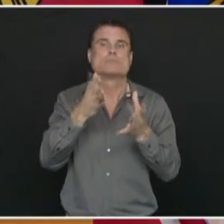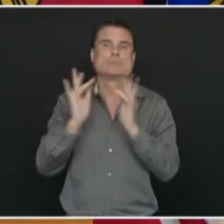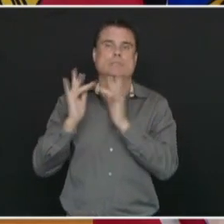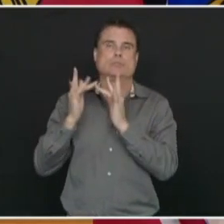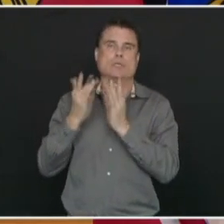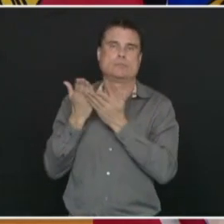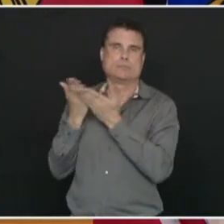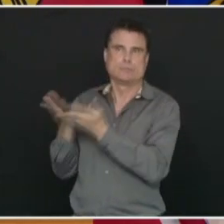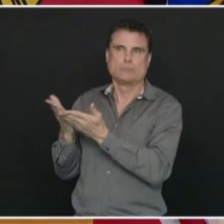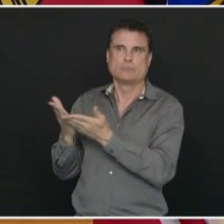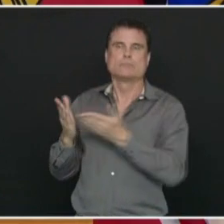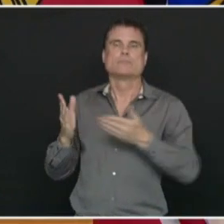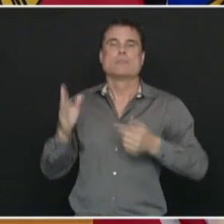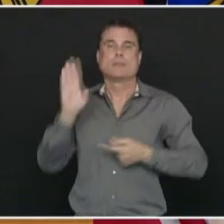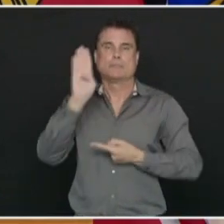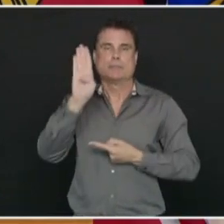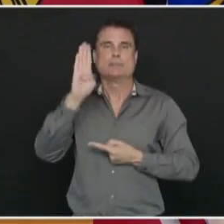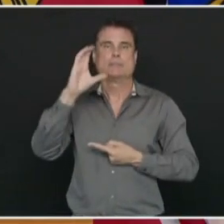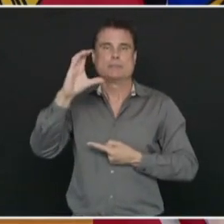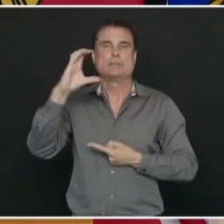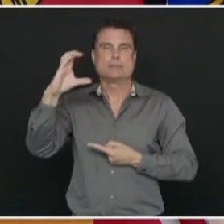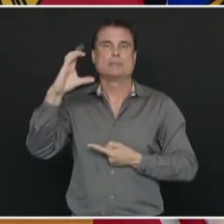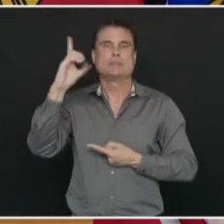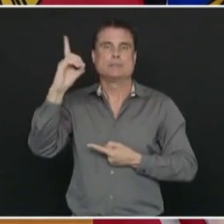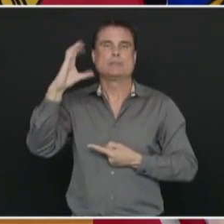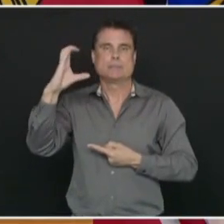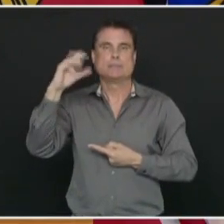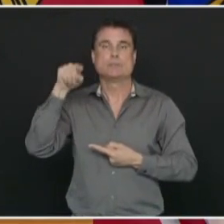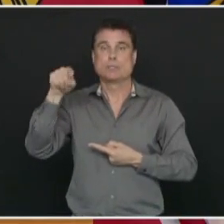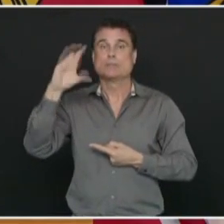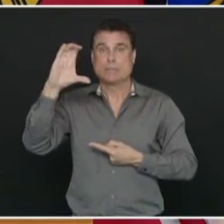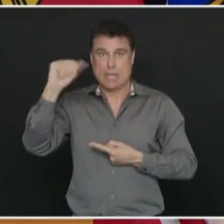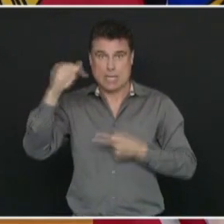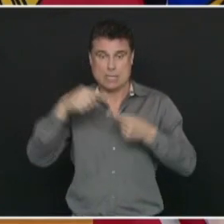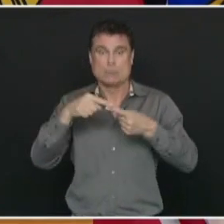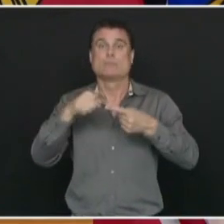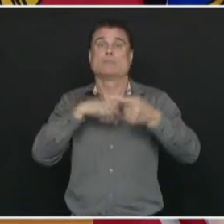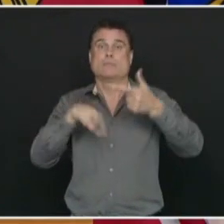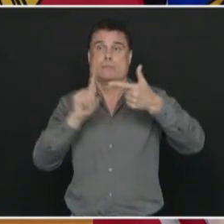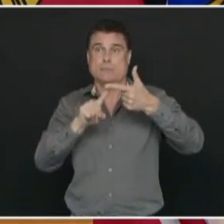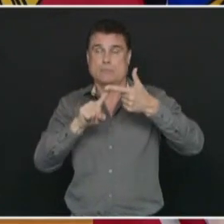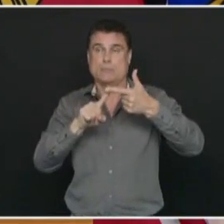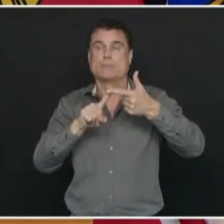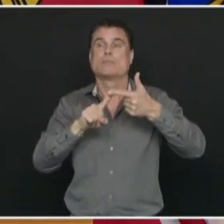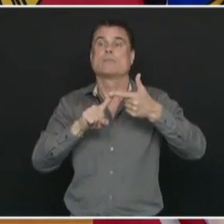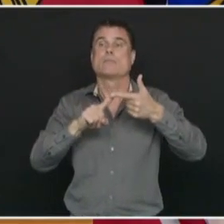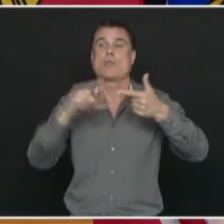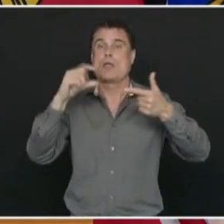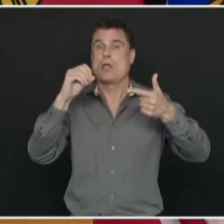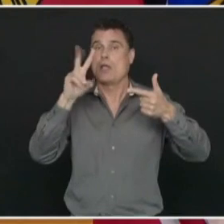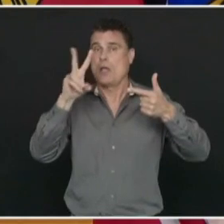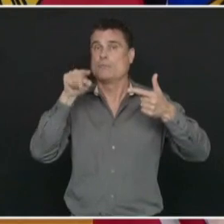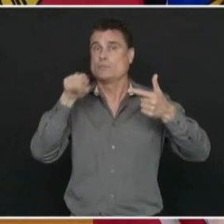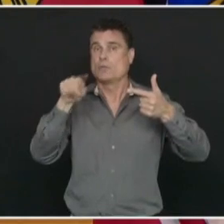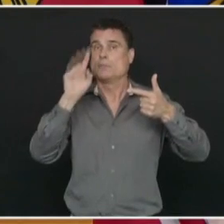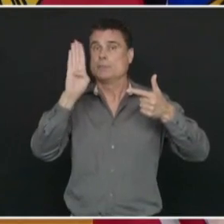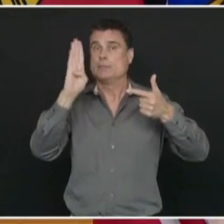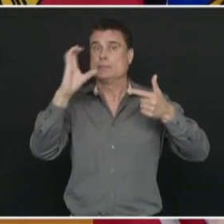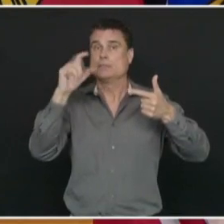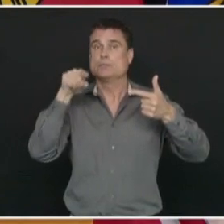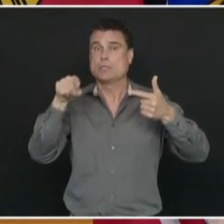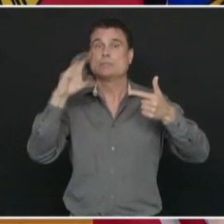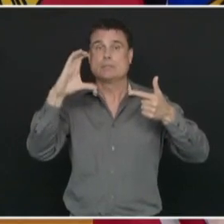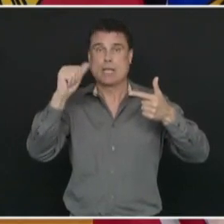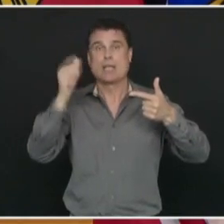workers who are working there and who are in quarantine and isolation and who've been part of this outbreak there. And I know